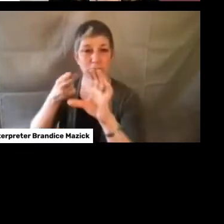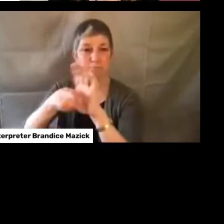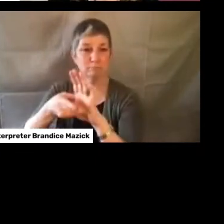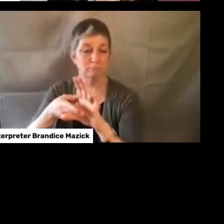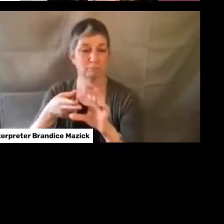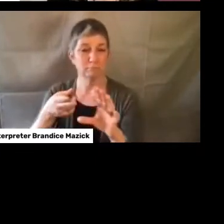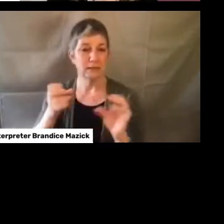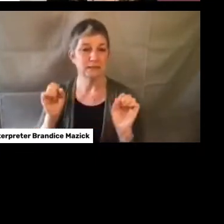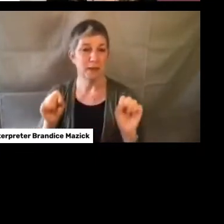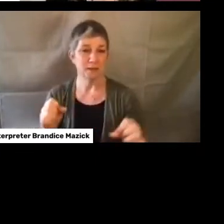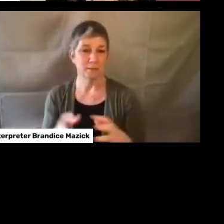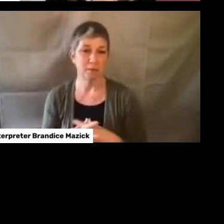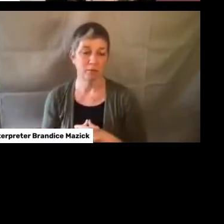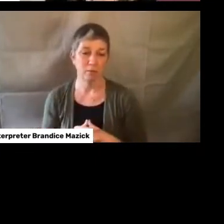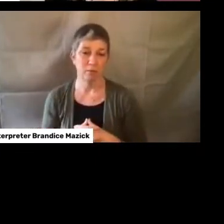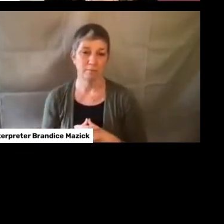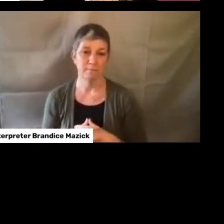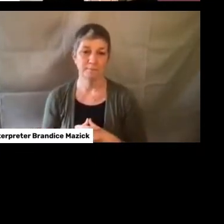possible.